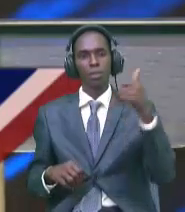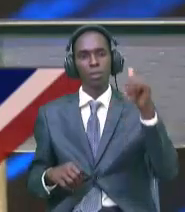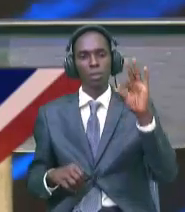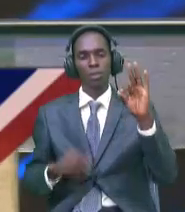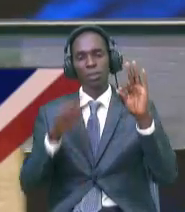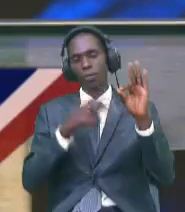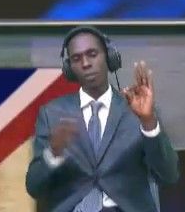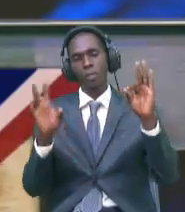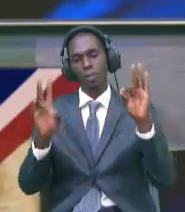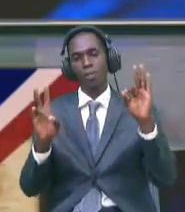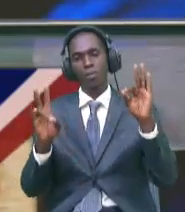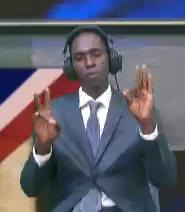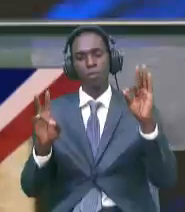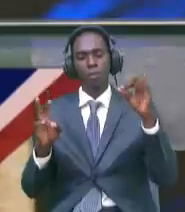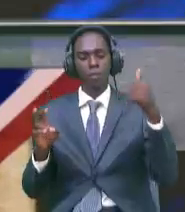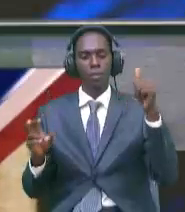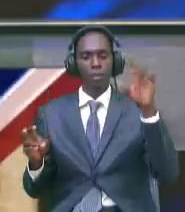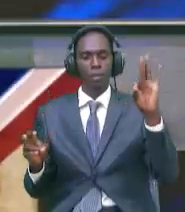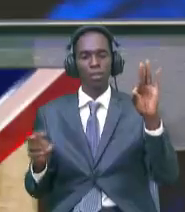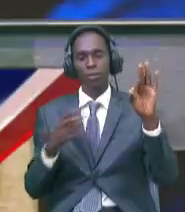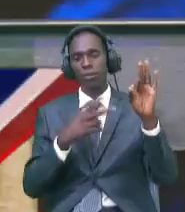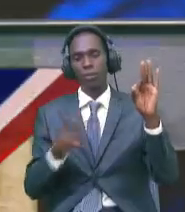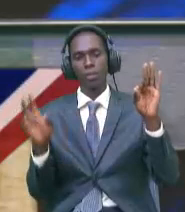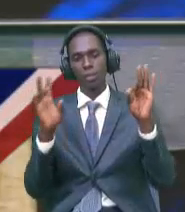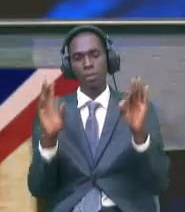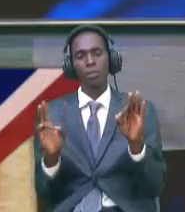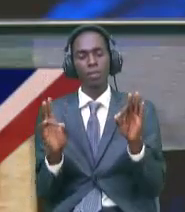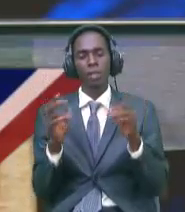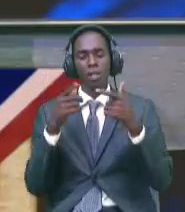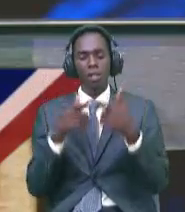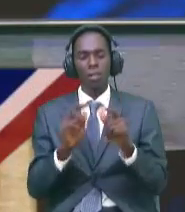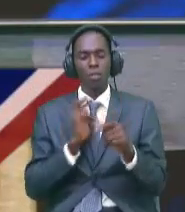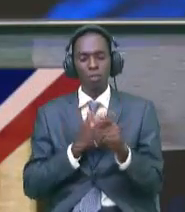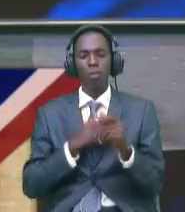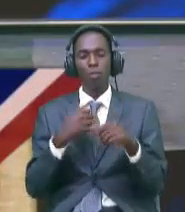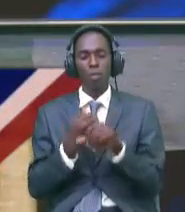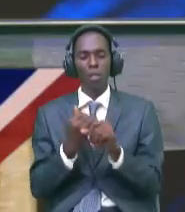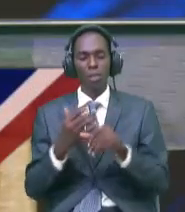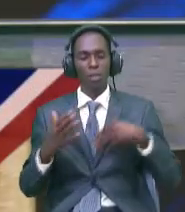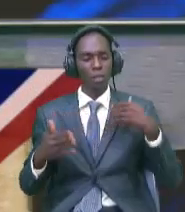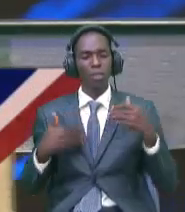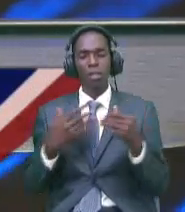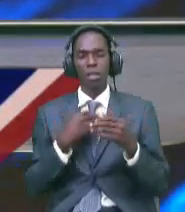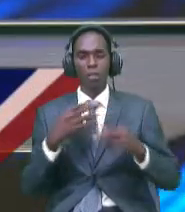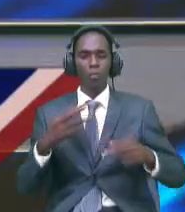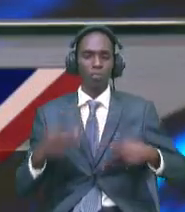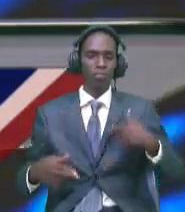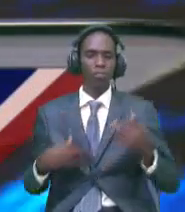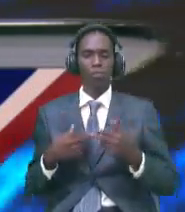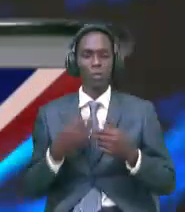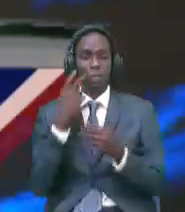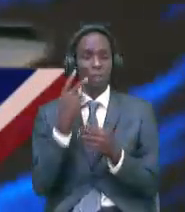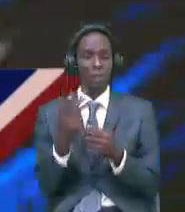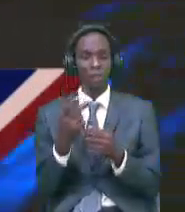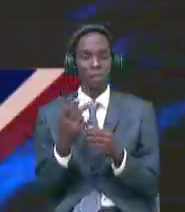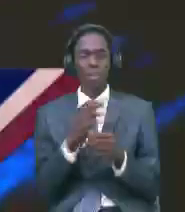verse 7. Let us be glad and rejoice. Let us be glad and rejoice. Hold on. We know Christ is